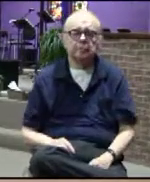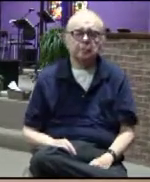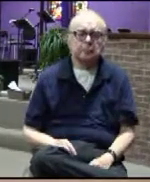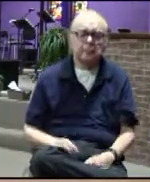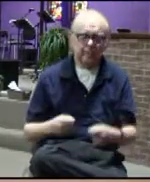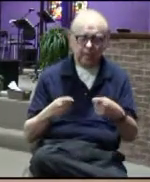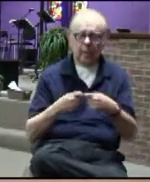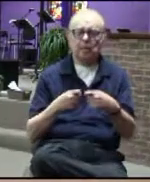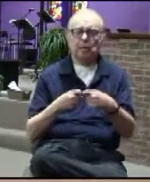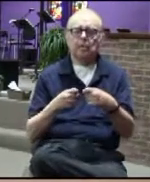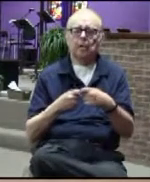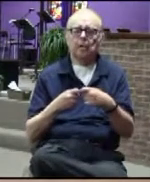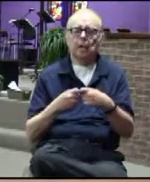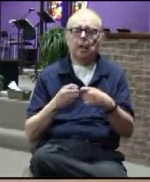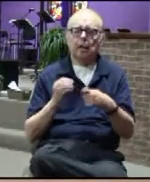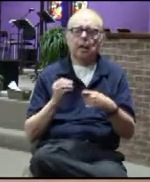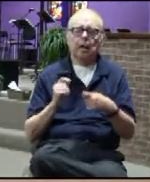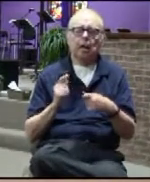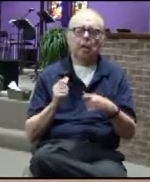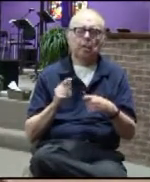to that electrical outlet